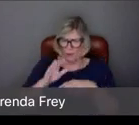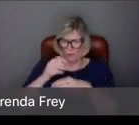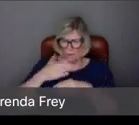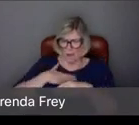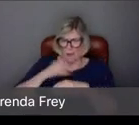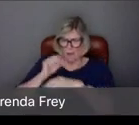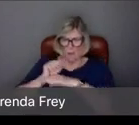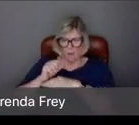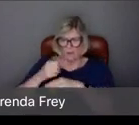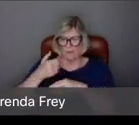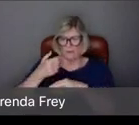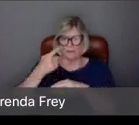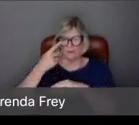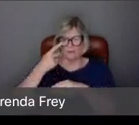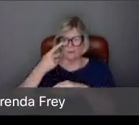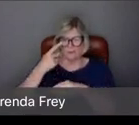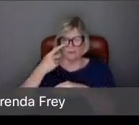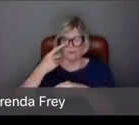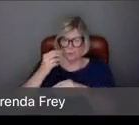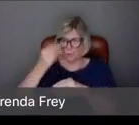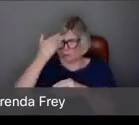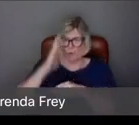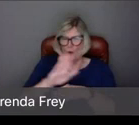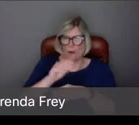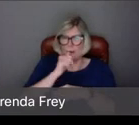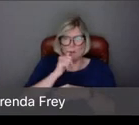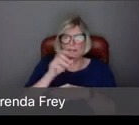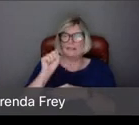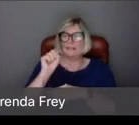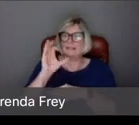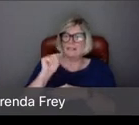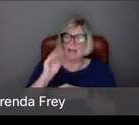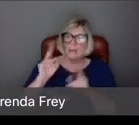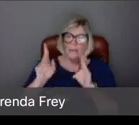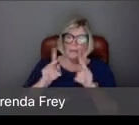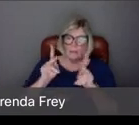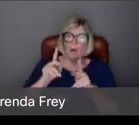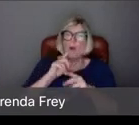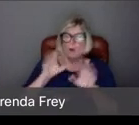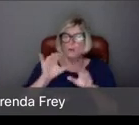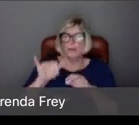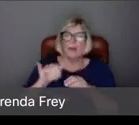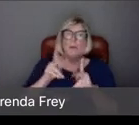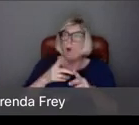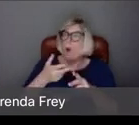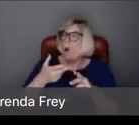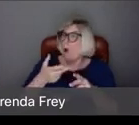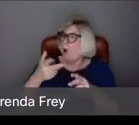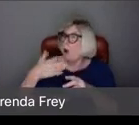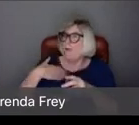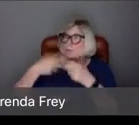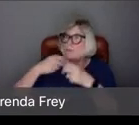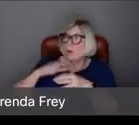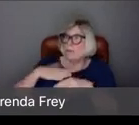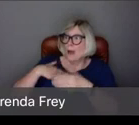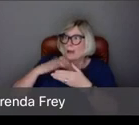so we will never ask you for your passwords over the phone. But scammers are doing that. Sometimes people fall for it thinking, oh, there's a problem on my account and they need to